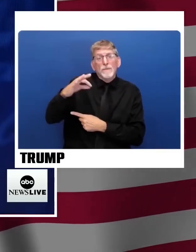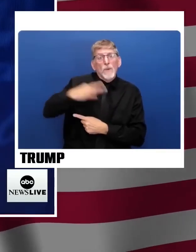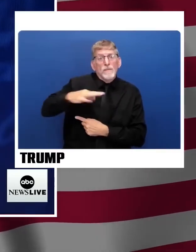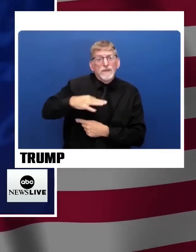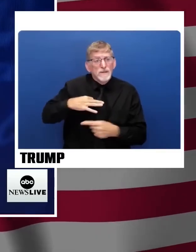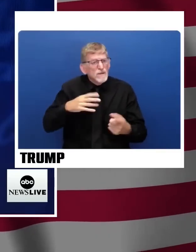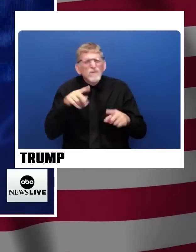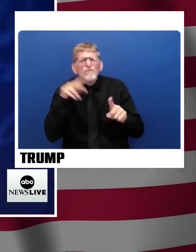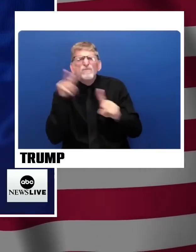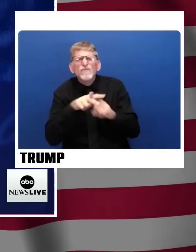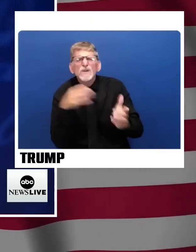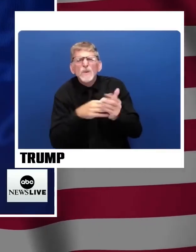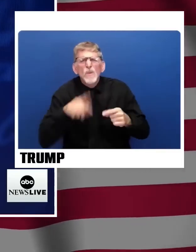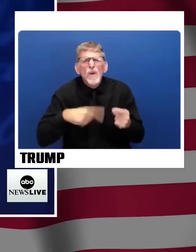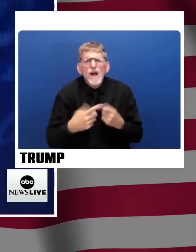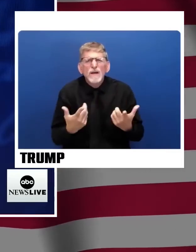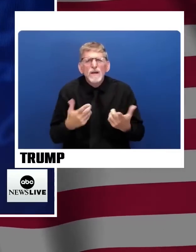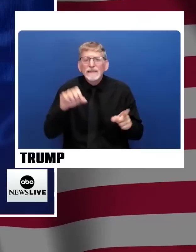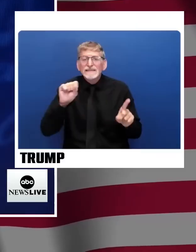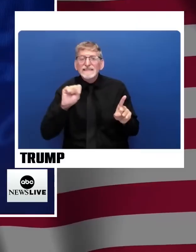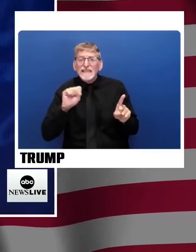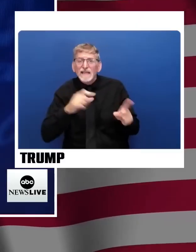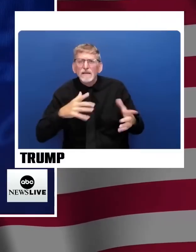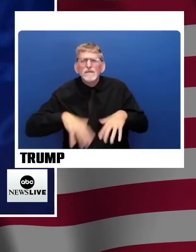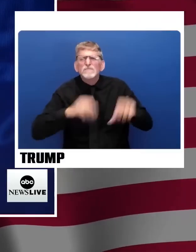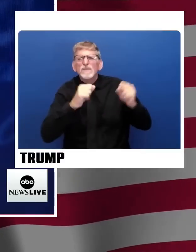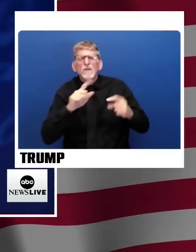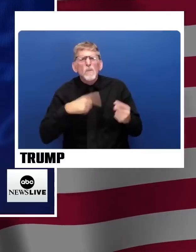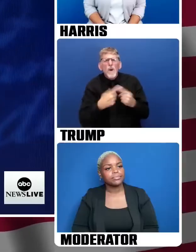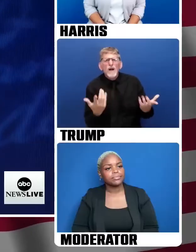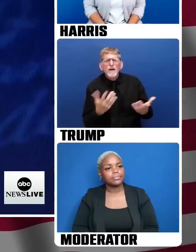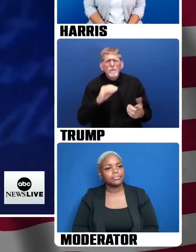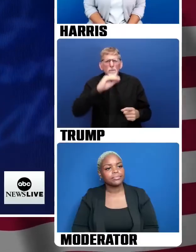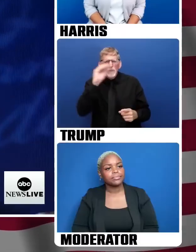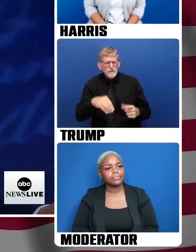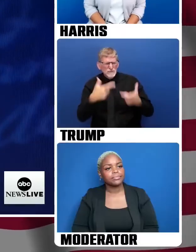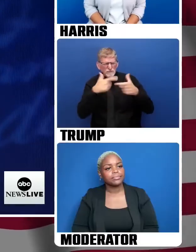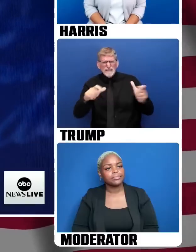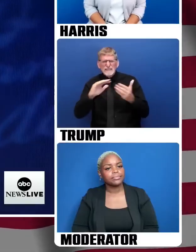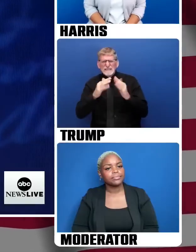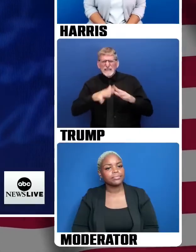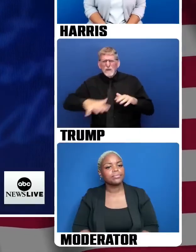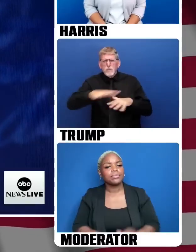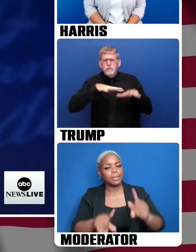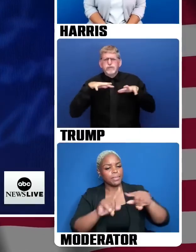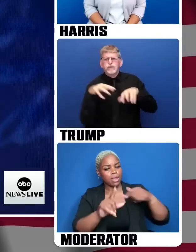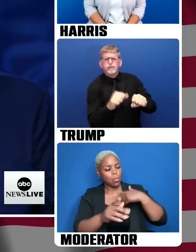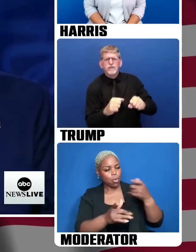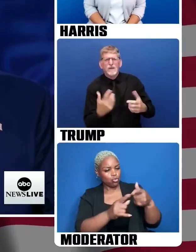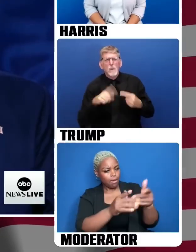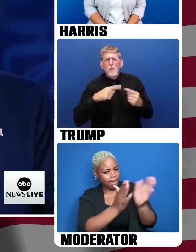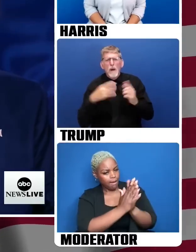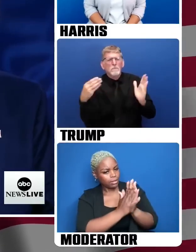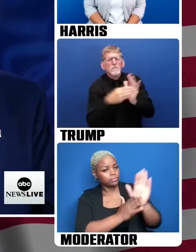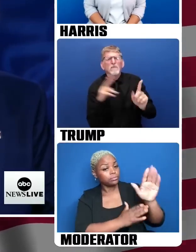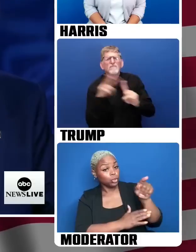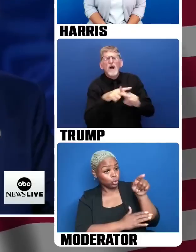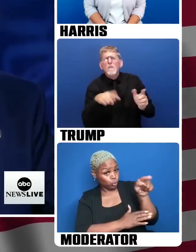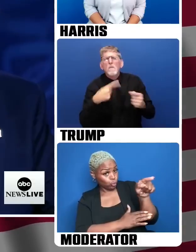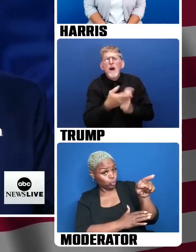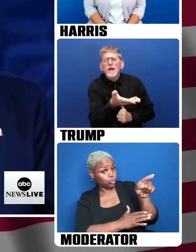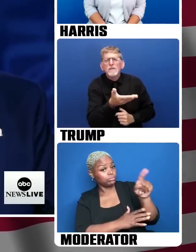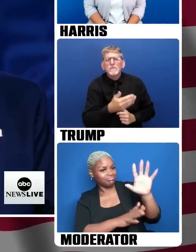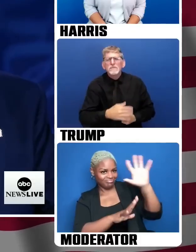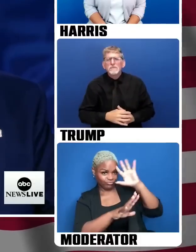percentage of the city of Seattle. When are those people going to be prosecuted? But let me just ask you. You might ask her that question. You were the president. You were watching it unfold